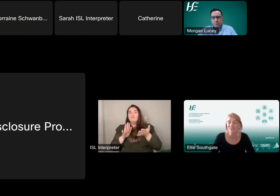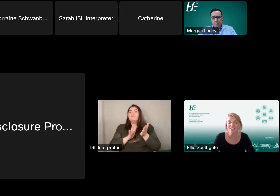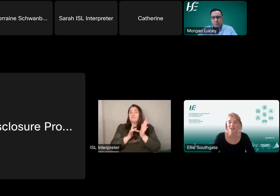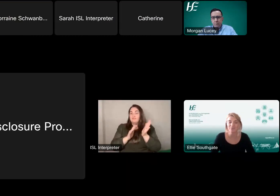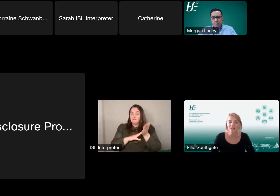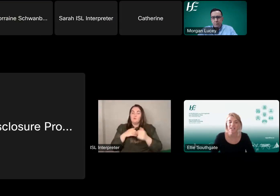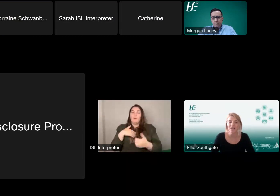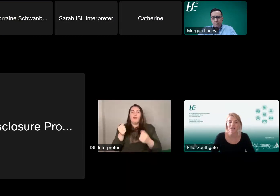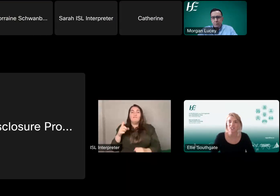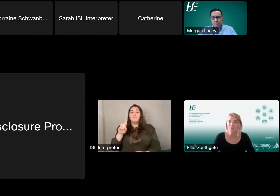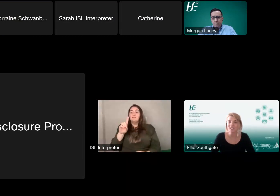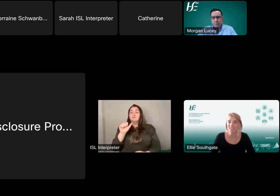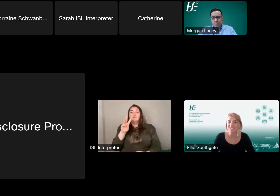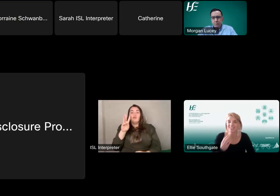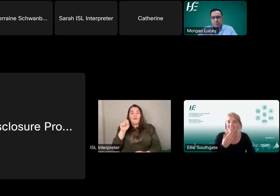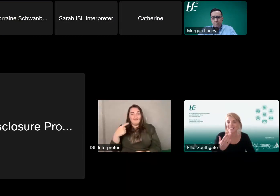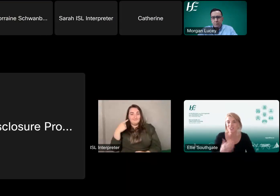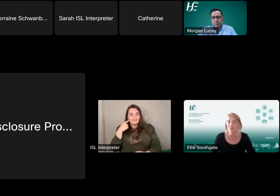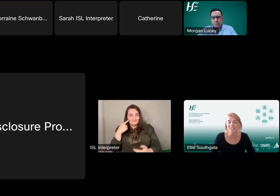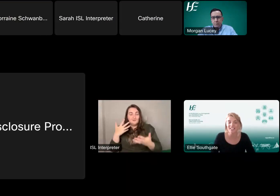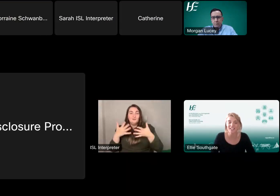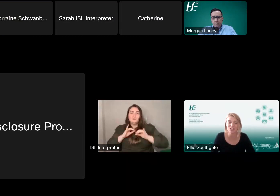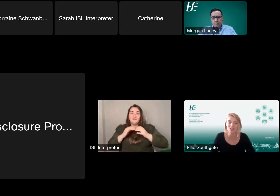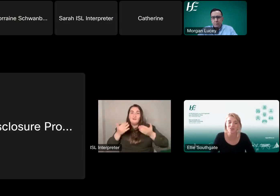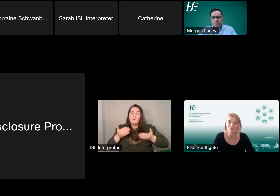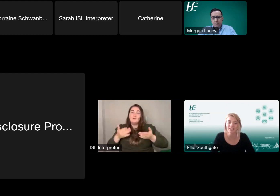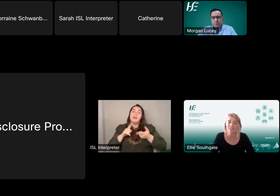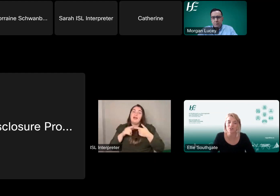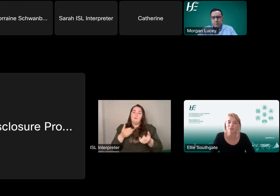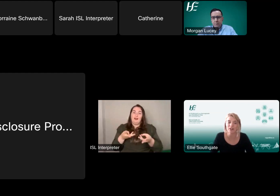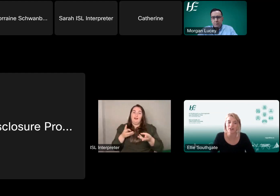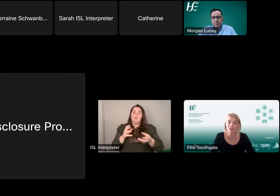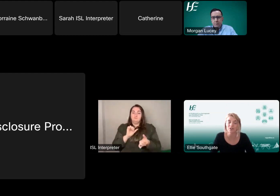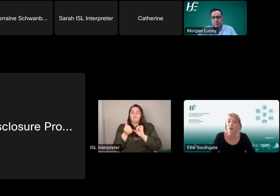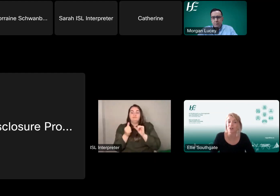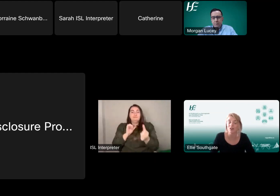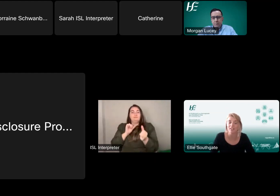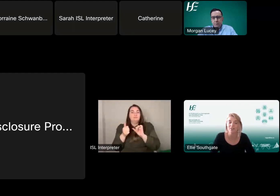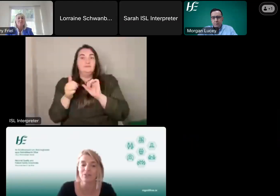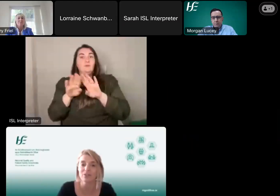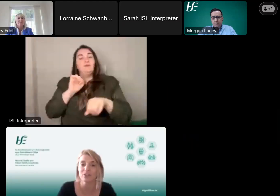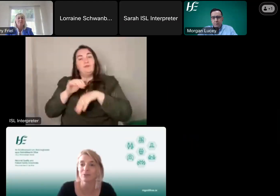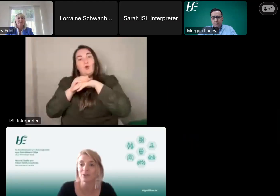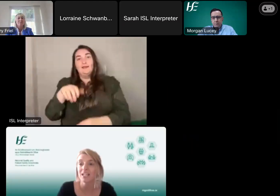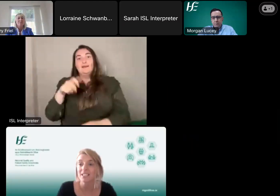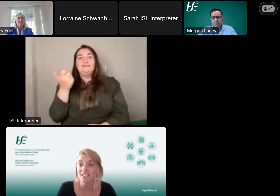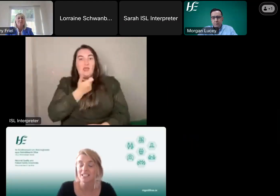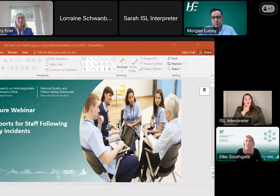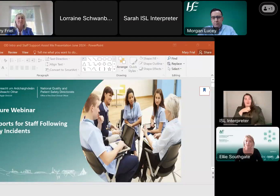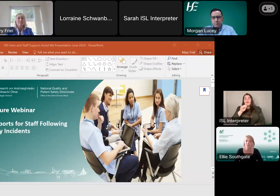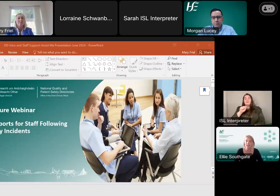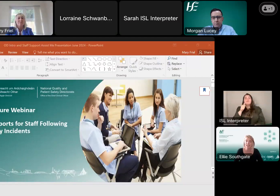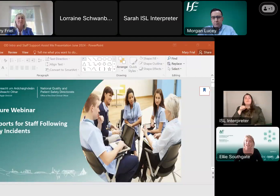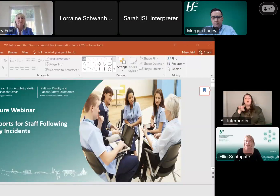who's interpreting at the minute. So thank you, Dawn, and she'll be joined by her colleague Sarah Faulkner will